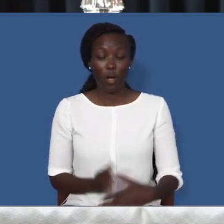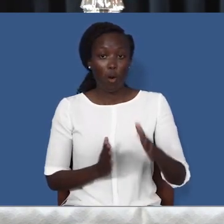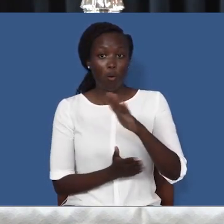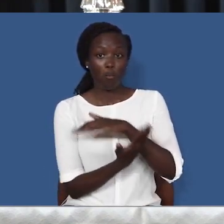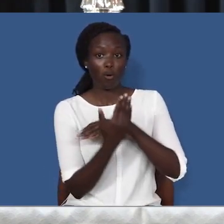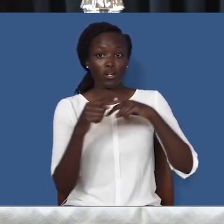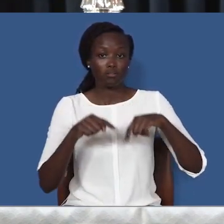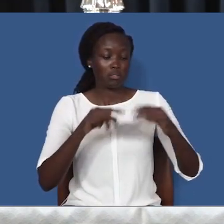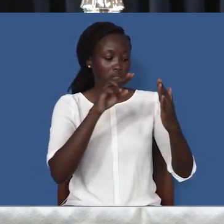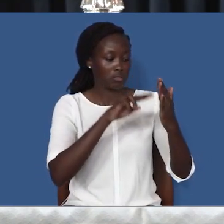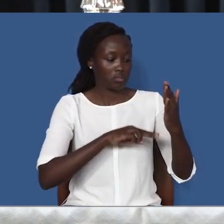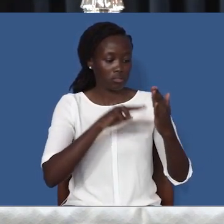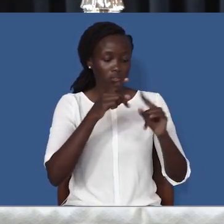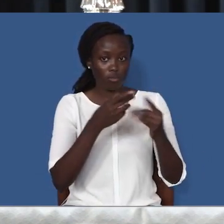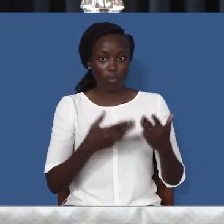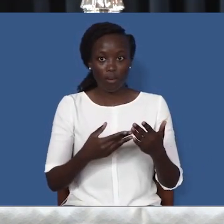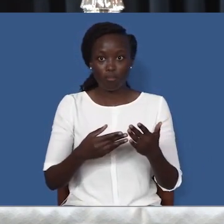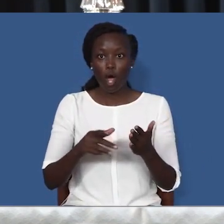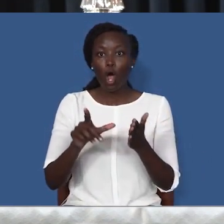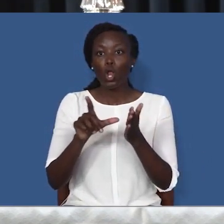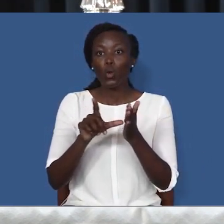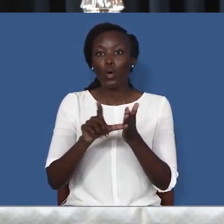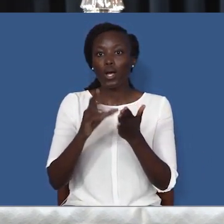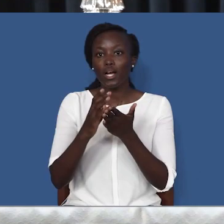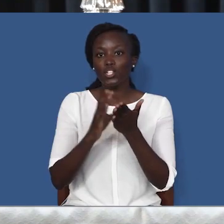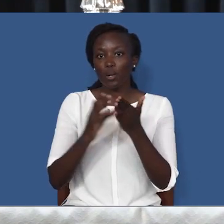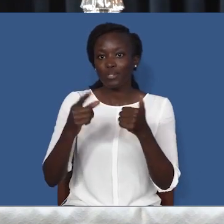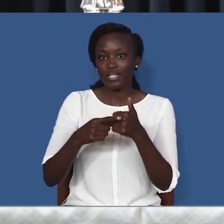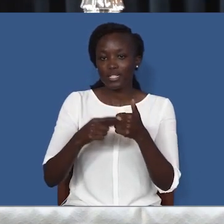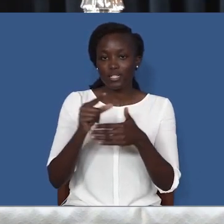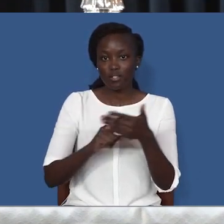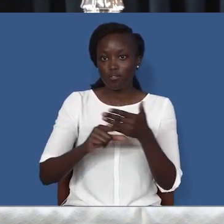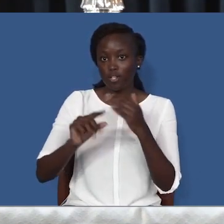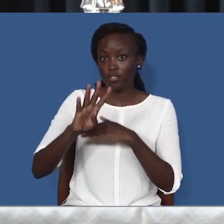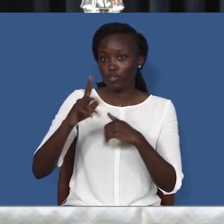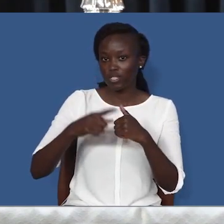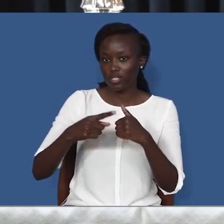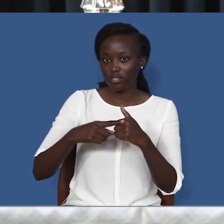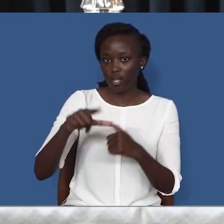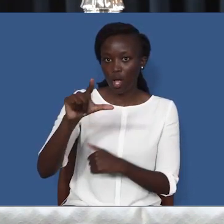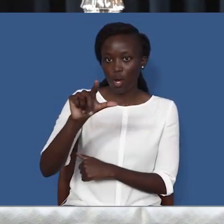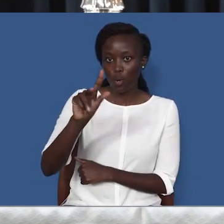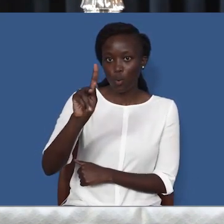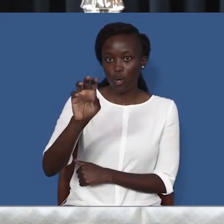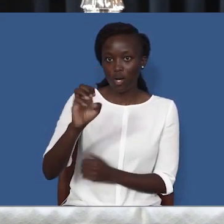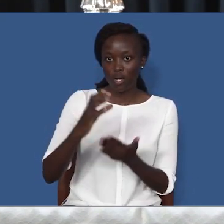morning is from the book of Luke, chapter 6, from verse 46, a very familiar story.